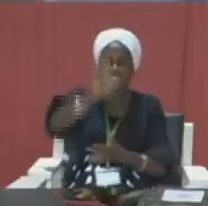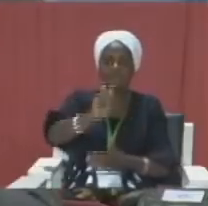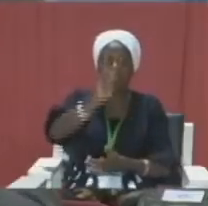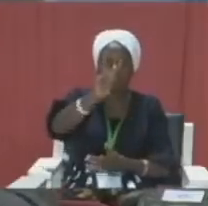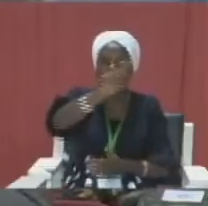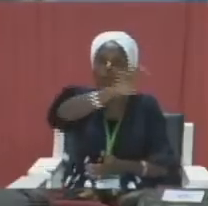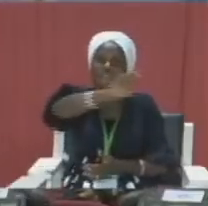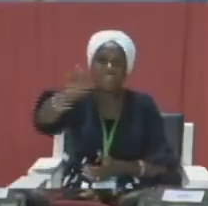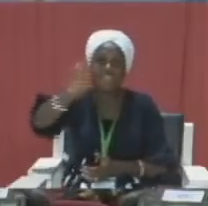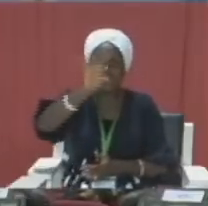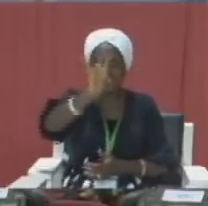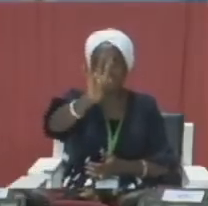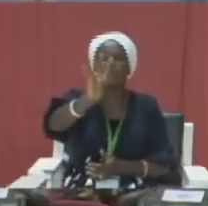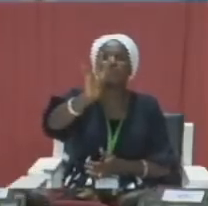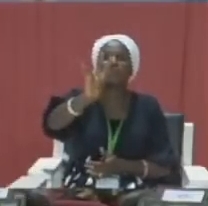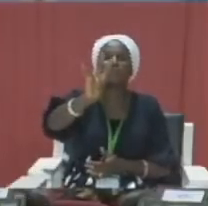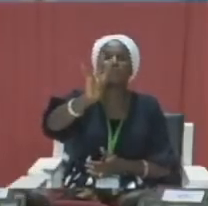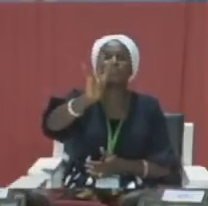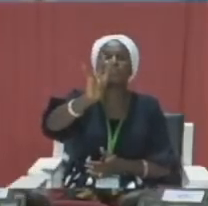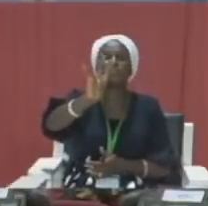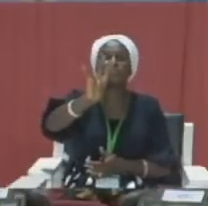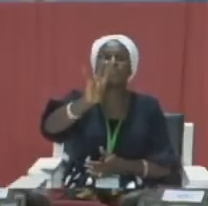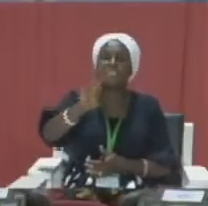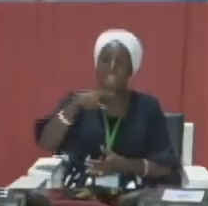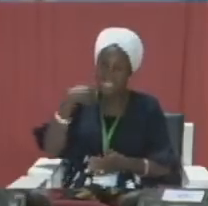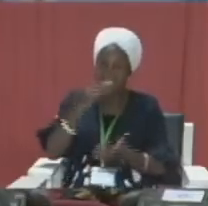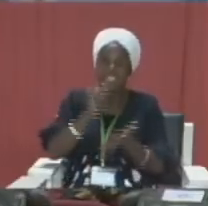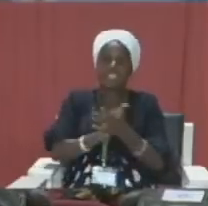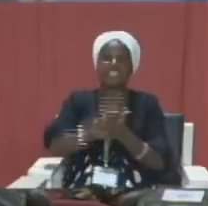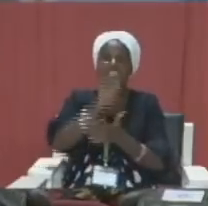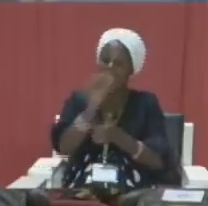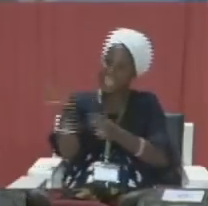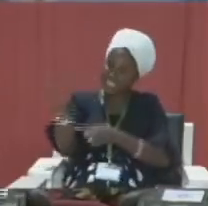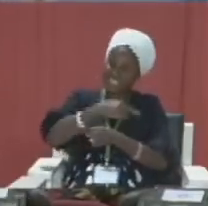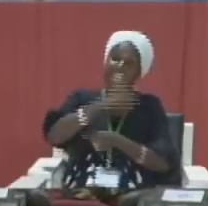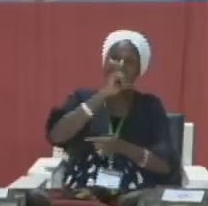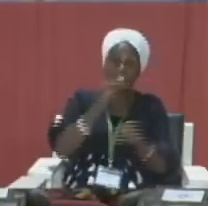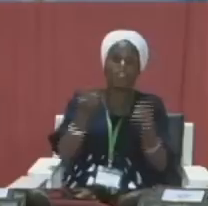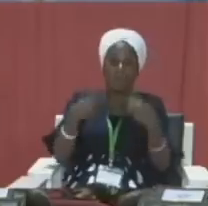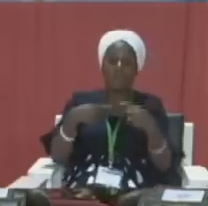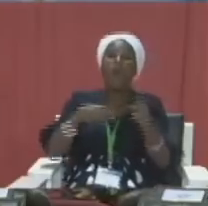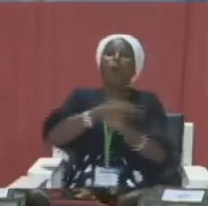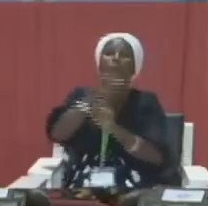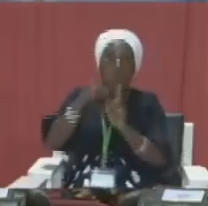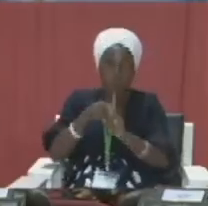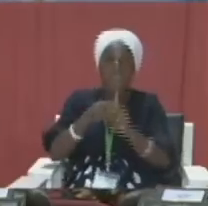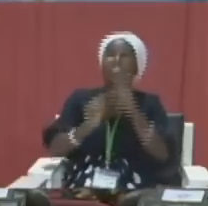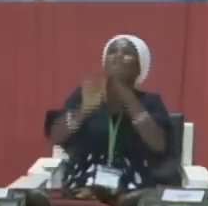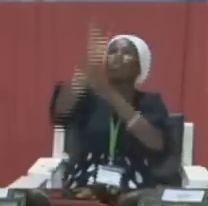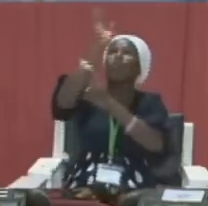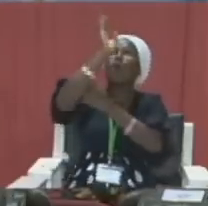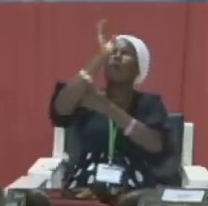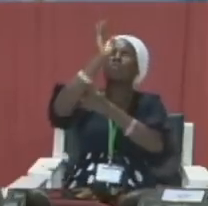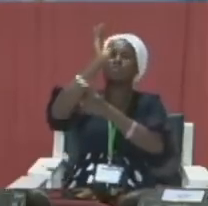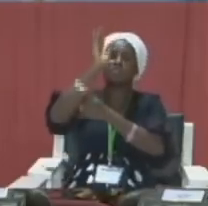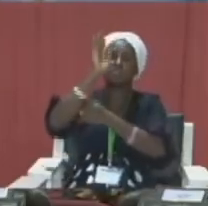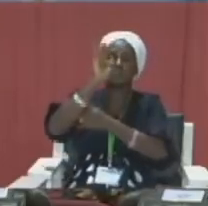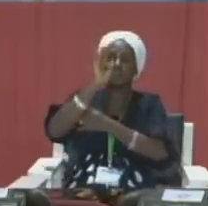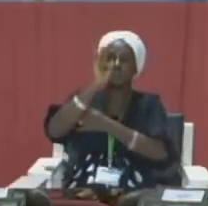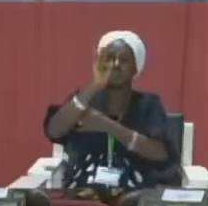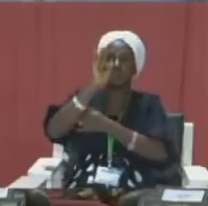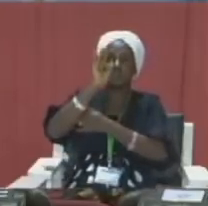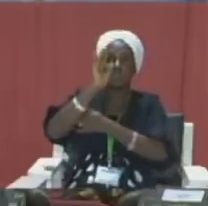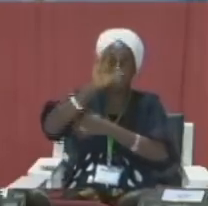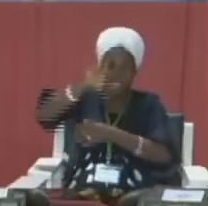Psalm 2:7, when he said, a day is coming when God's appointed king,